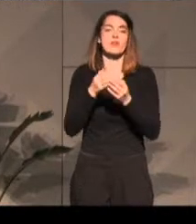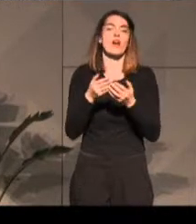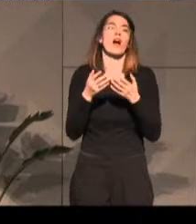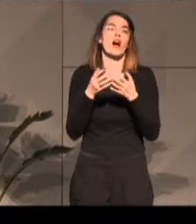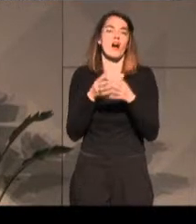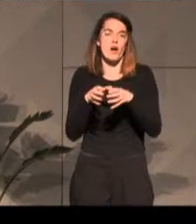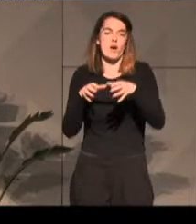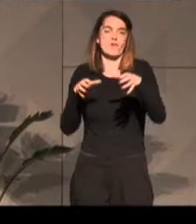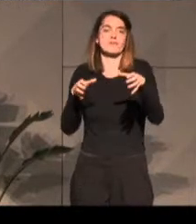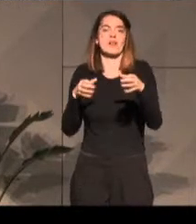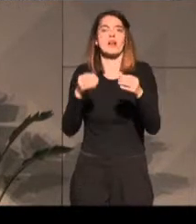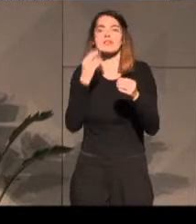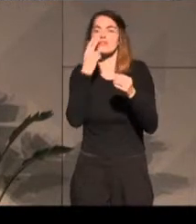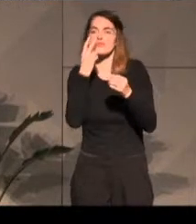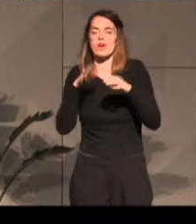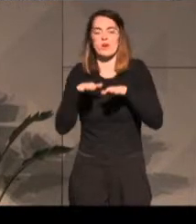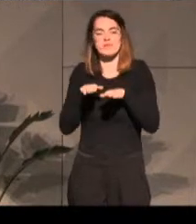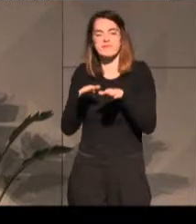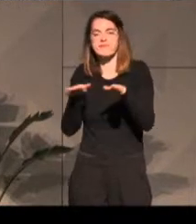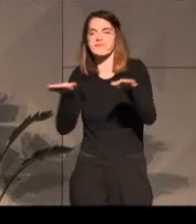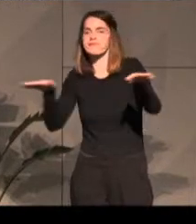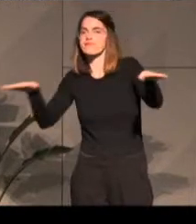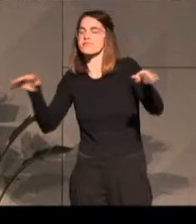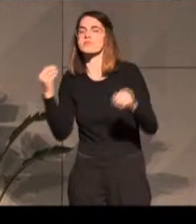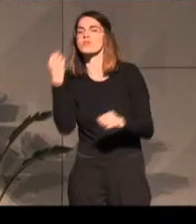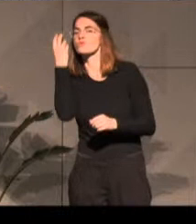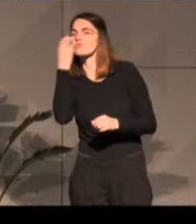destination, we